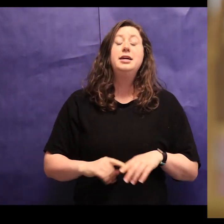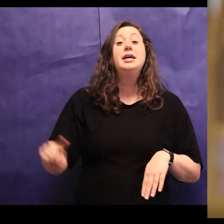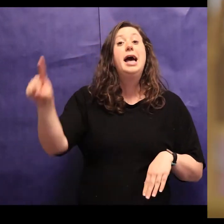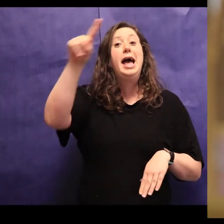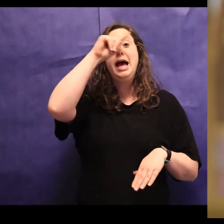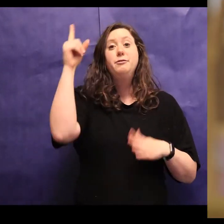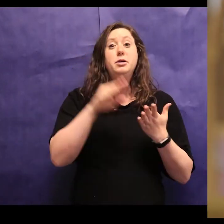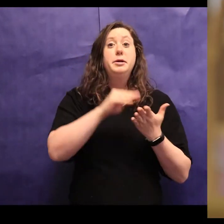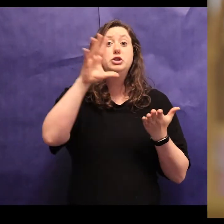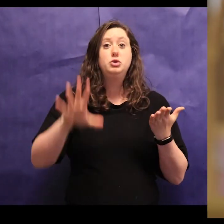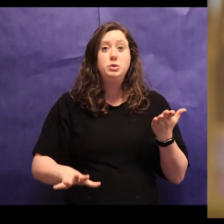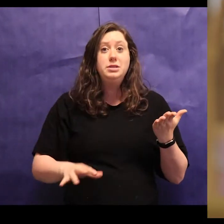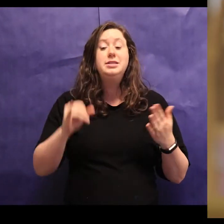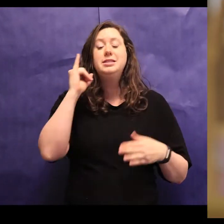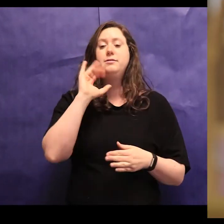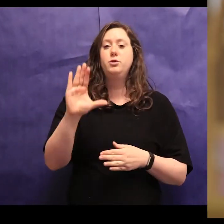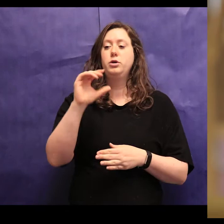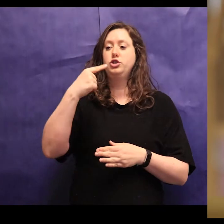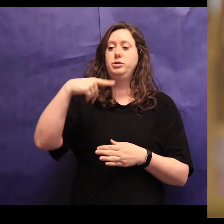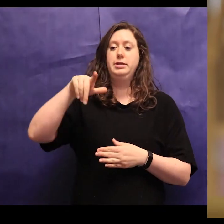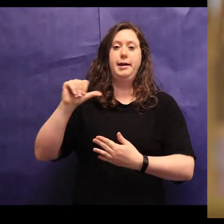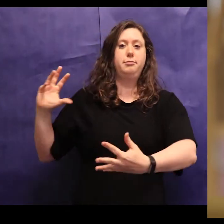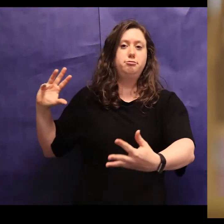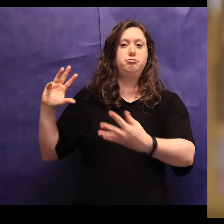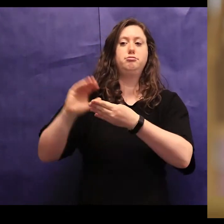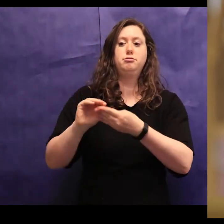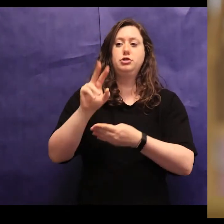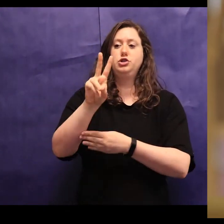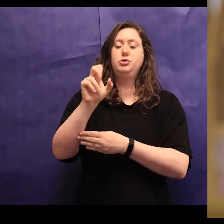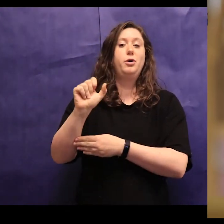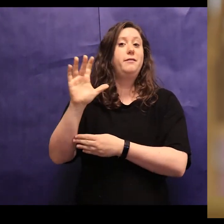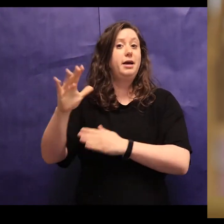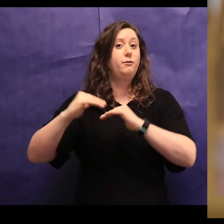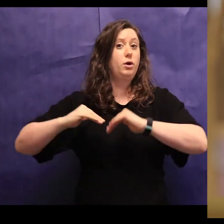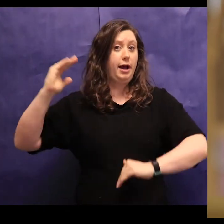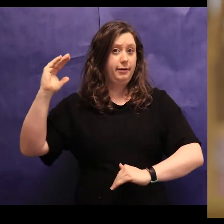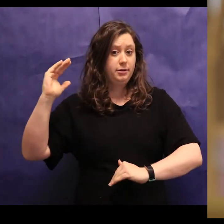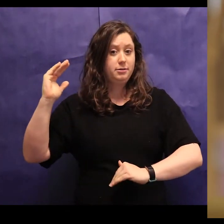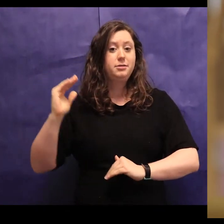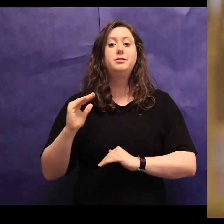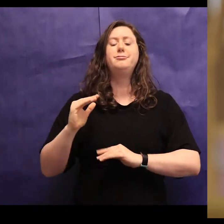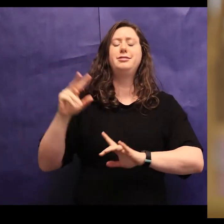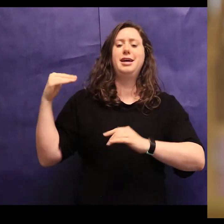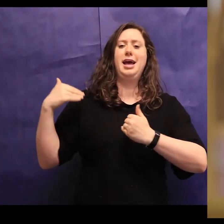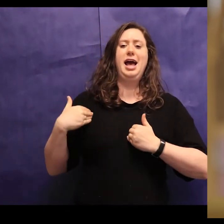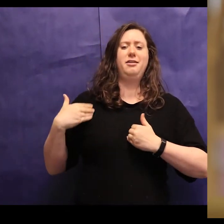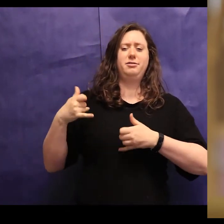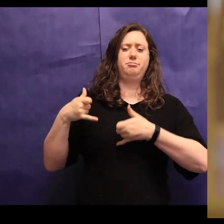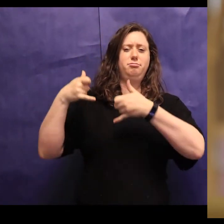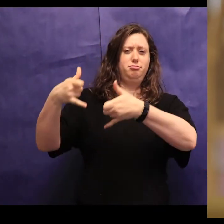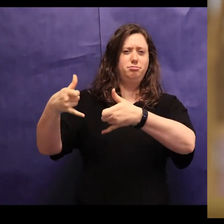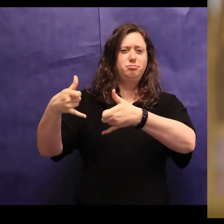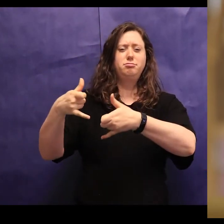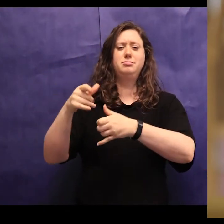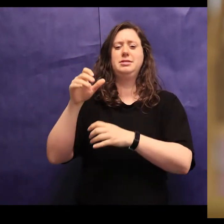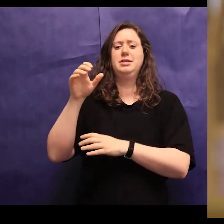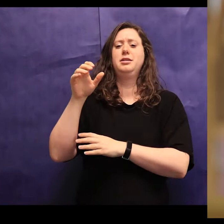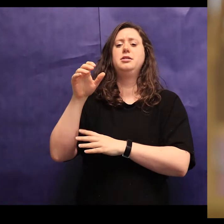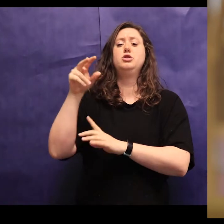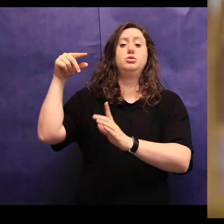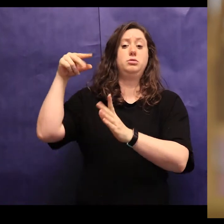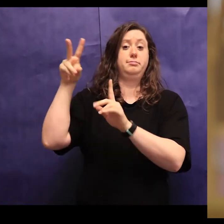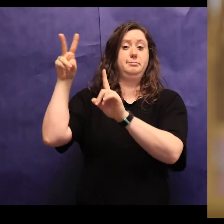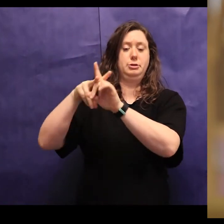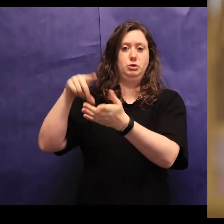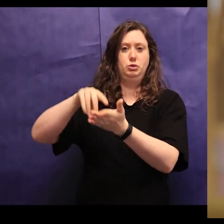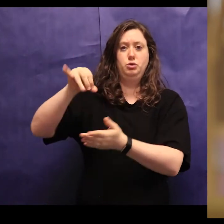African American students who have a cumulative GPA of 2.5 or higher, the Elizabeth Wesley incentive award application is due June